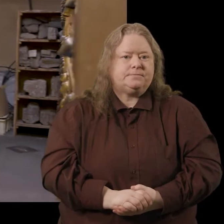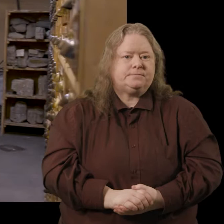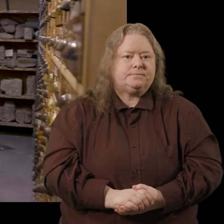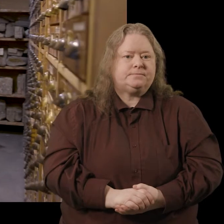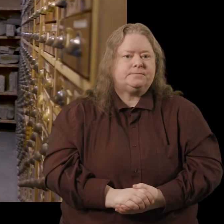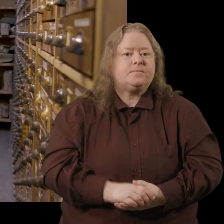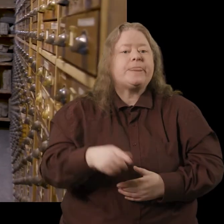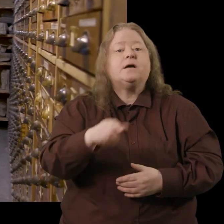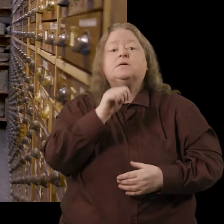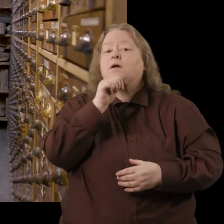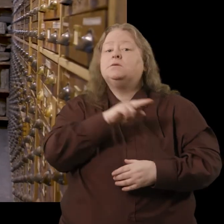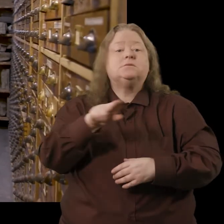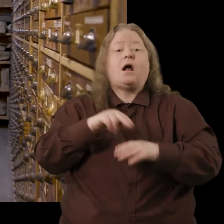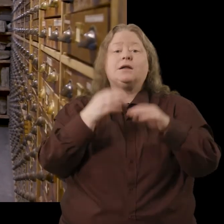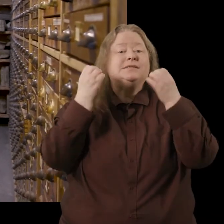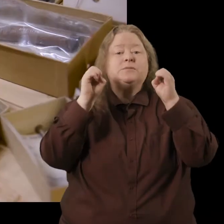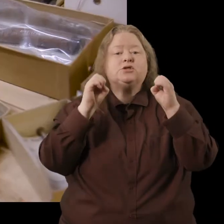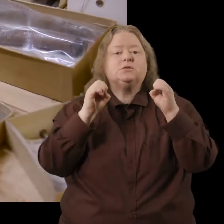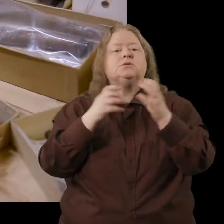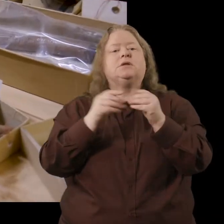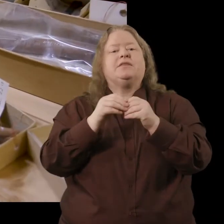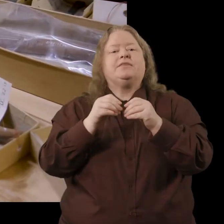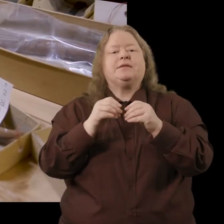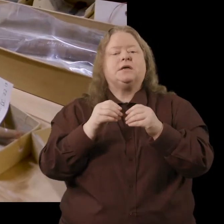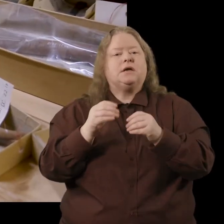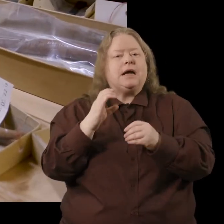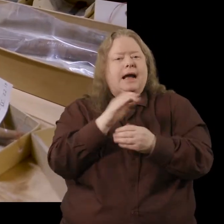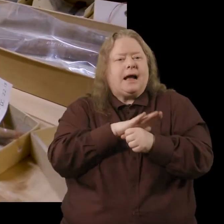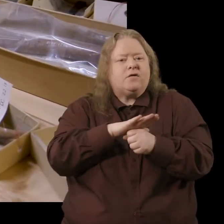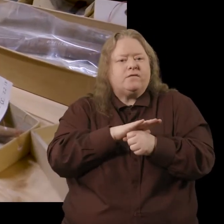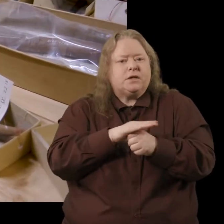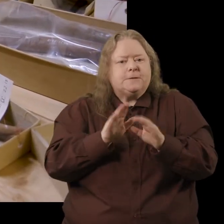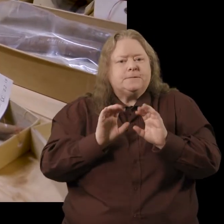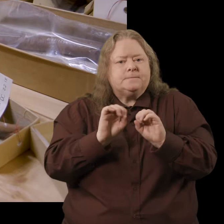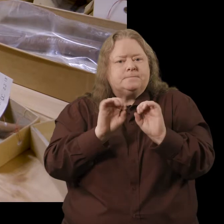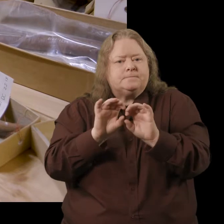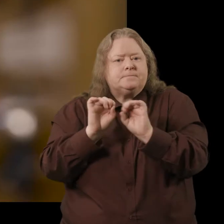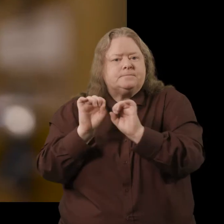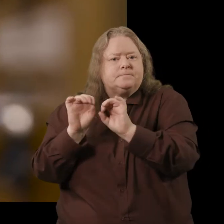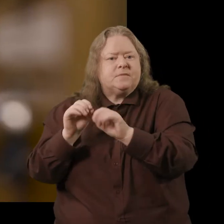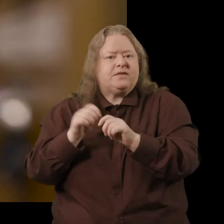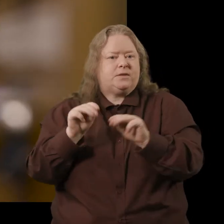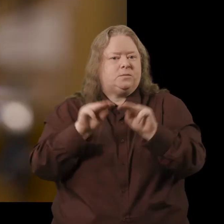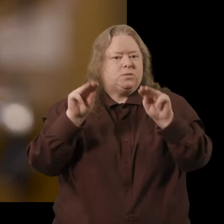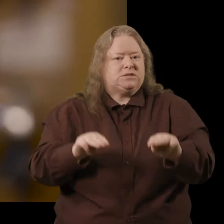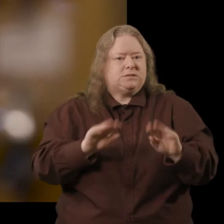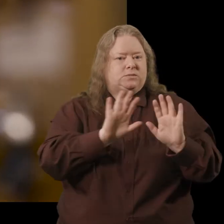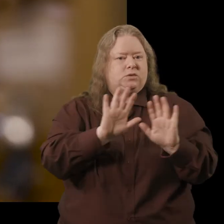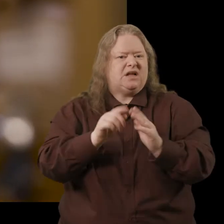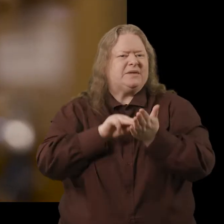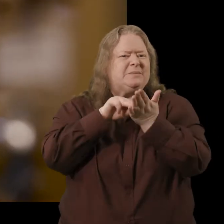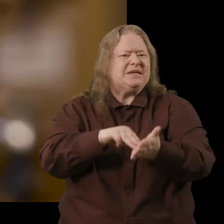When not on exhibition, the objects are carefully archived in the museum stores, which house millions of